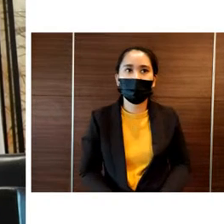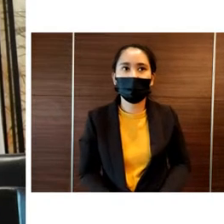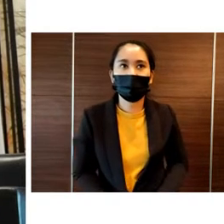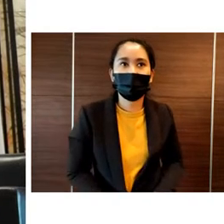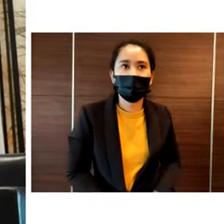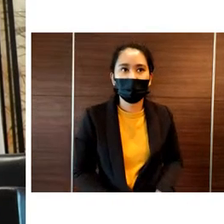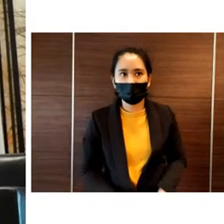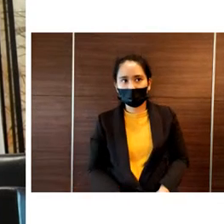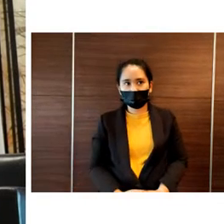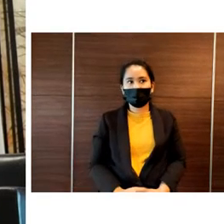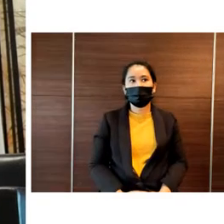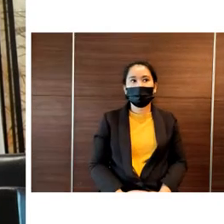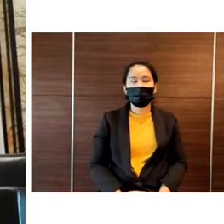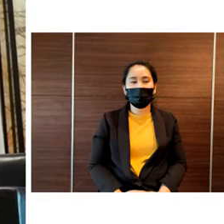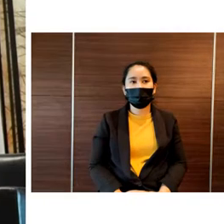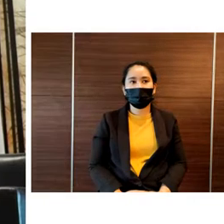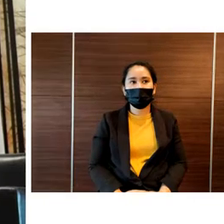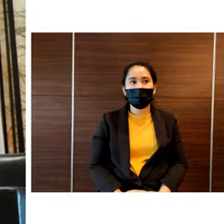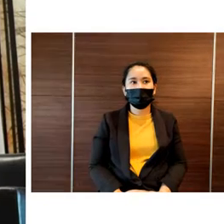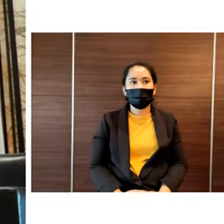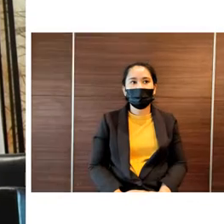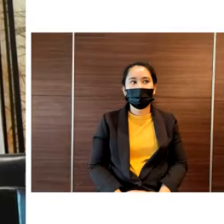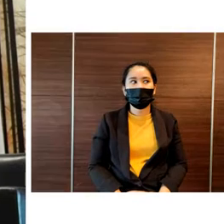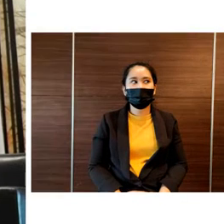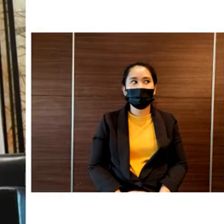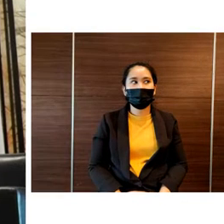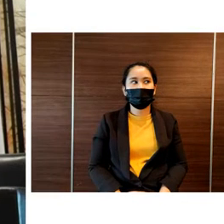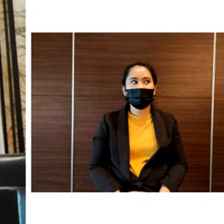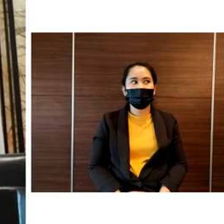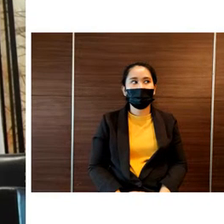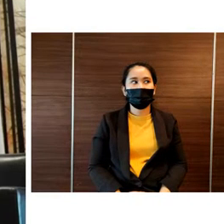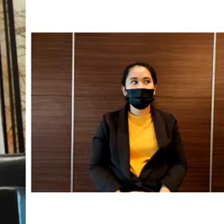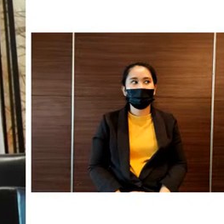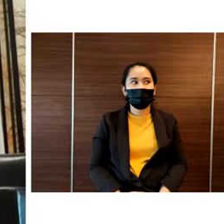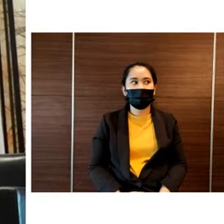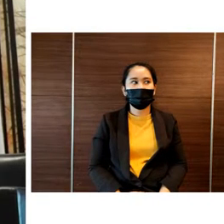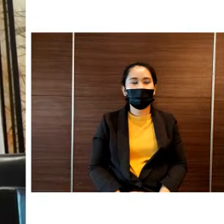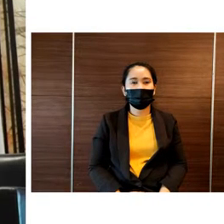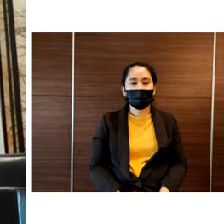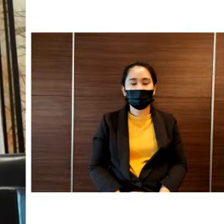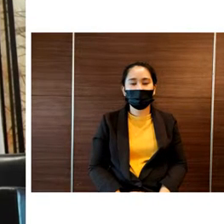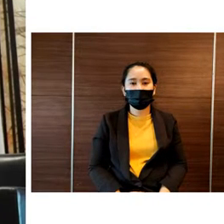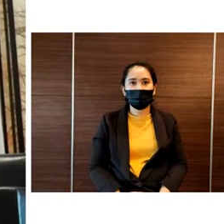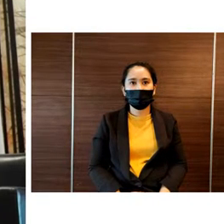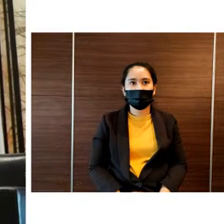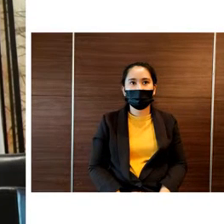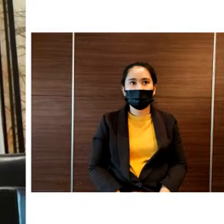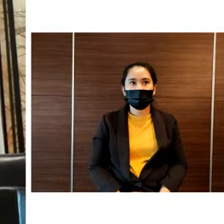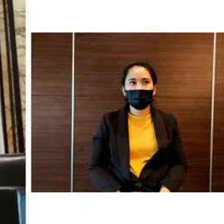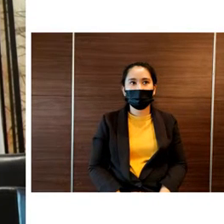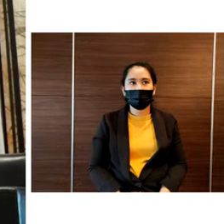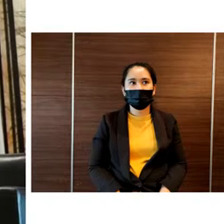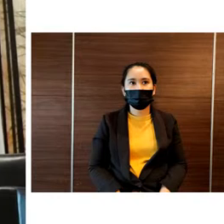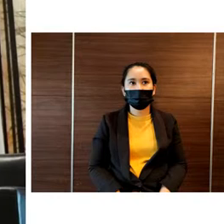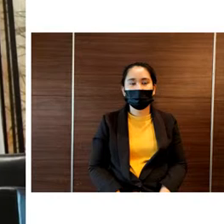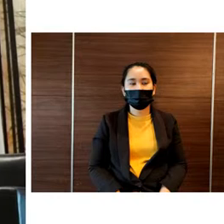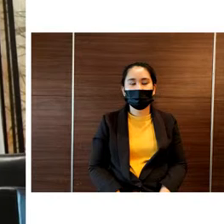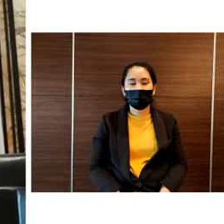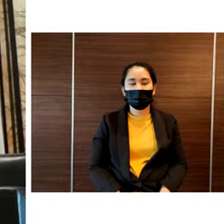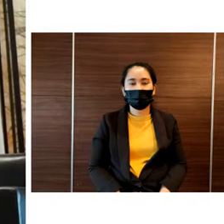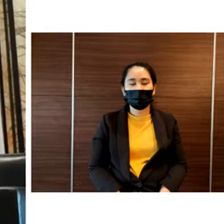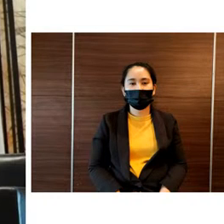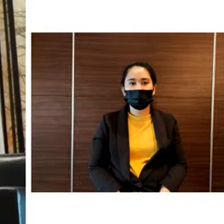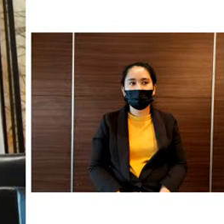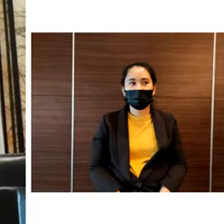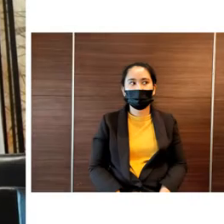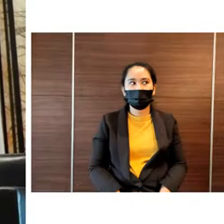to find this kind of support, you know, like the AA facilities. So how you find out this AA facilities, how you can get it, the information